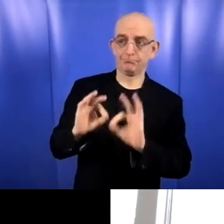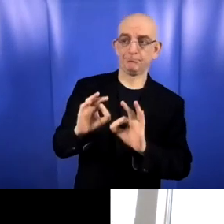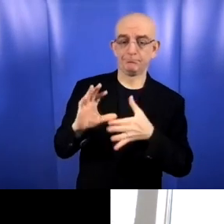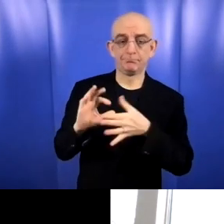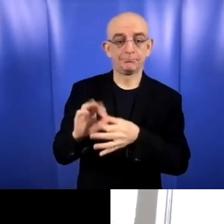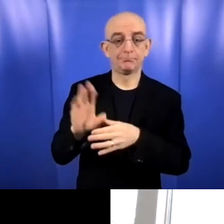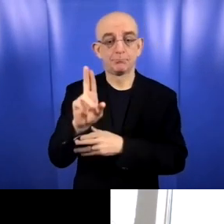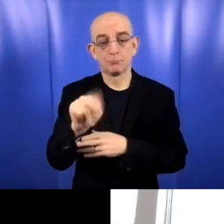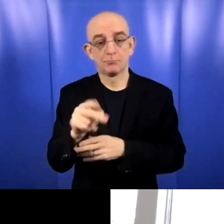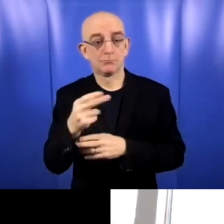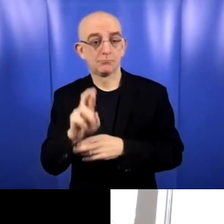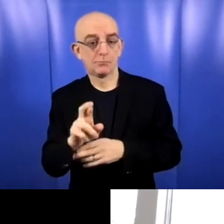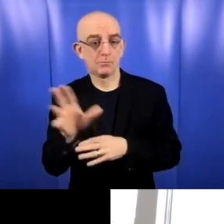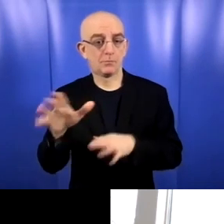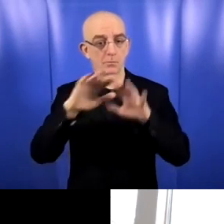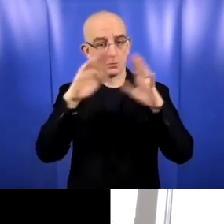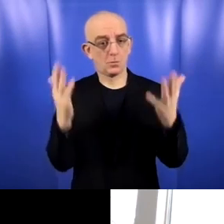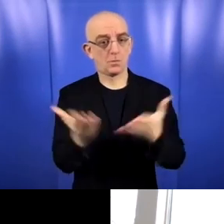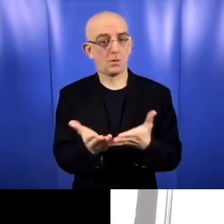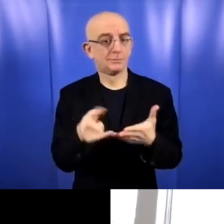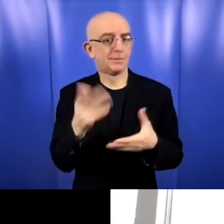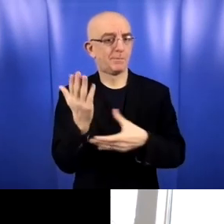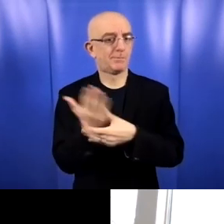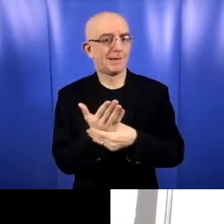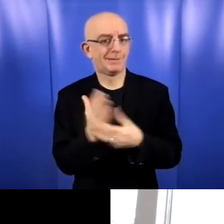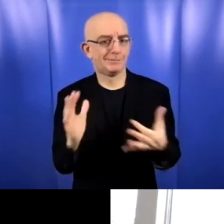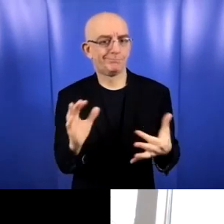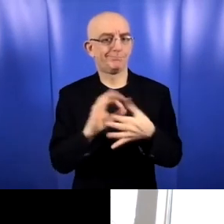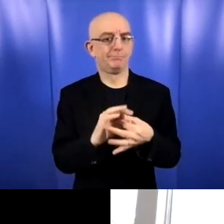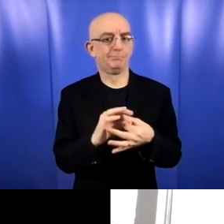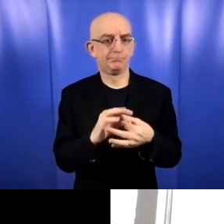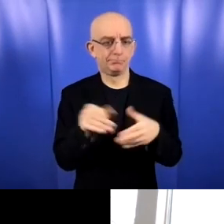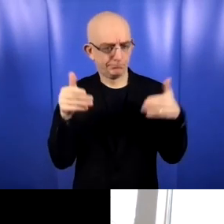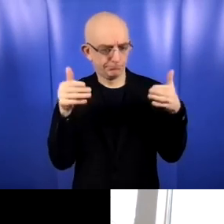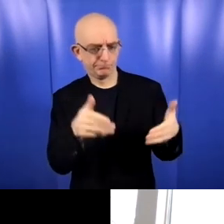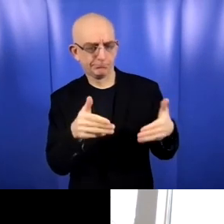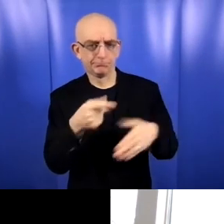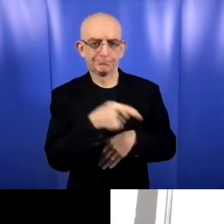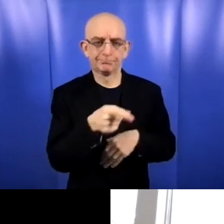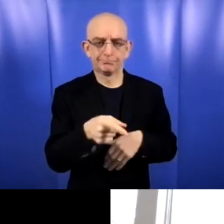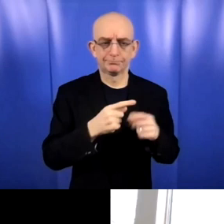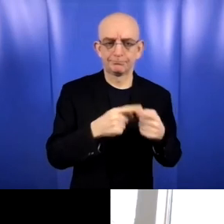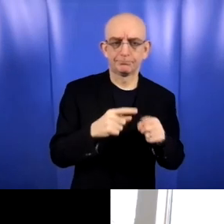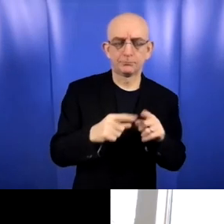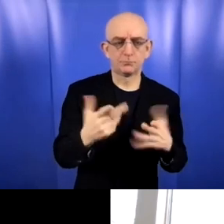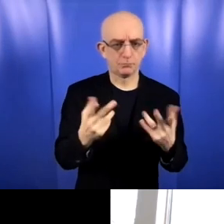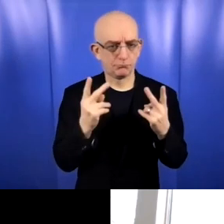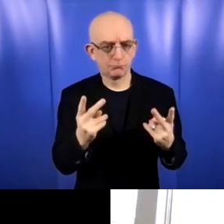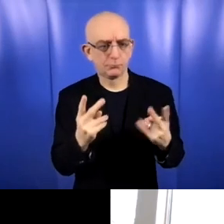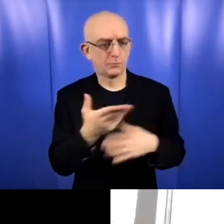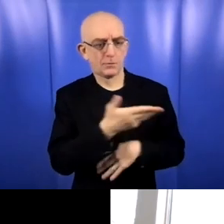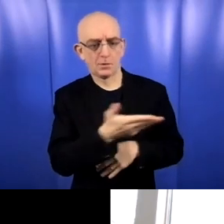amongst other things. So this engagement has enabled HCR to develop UNHCR's policies,